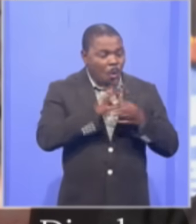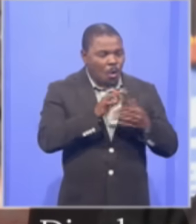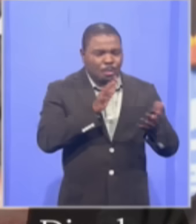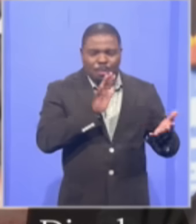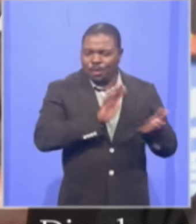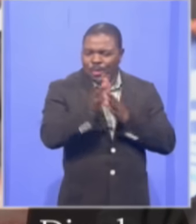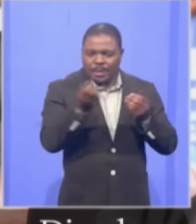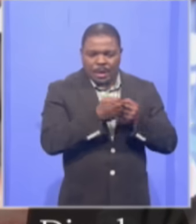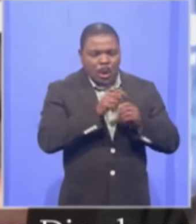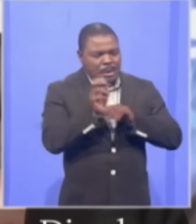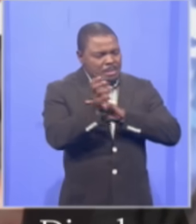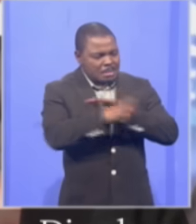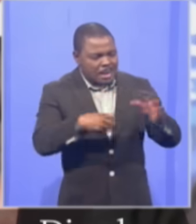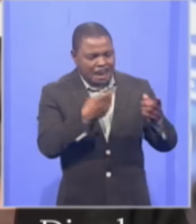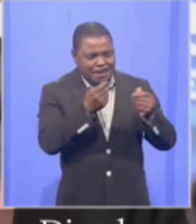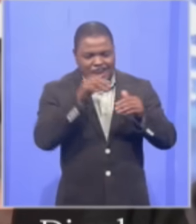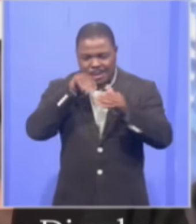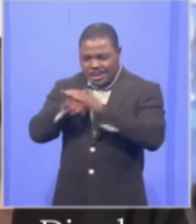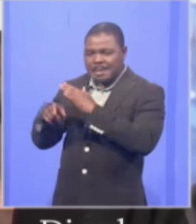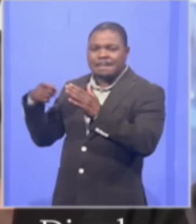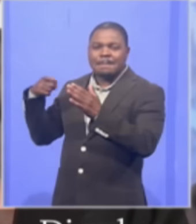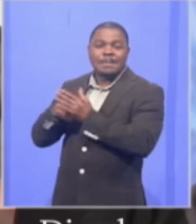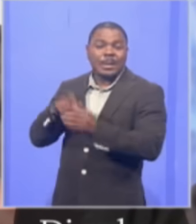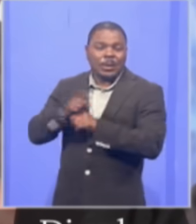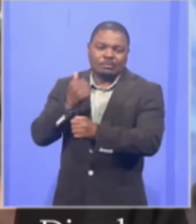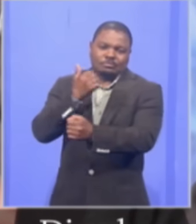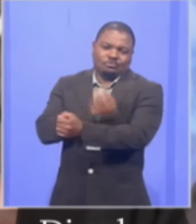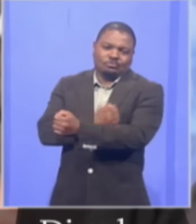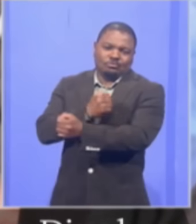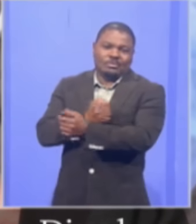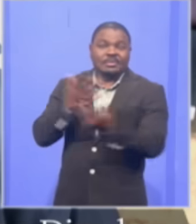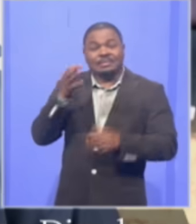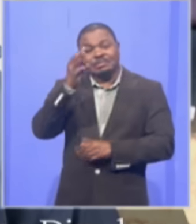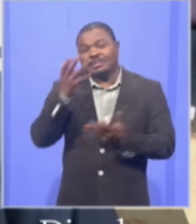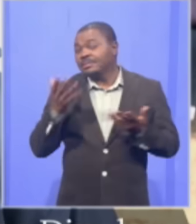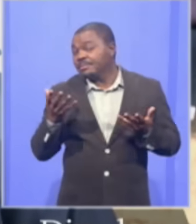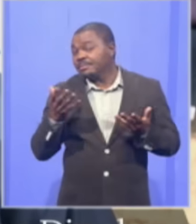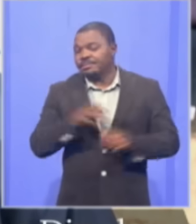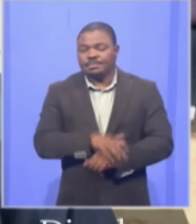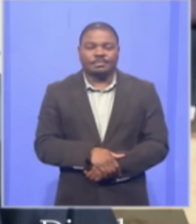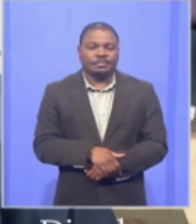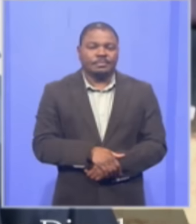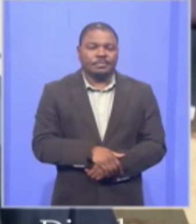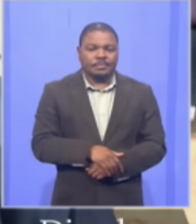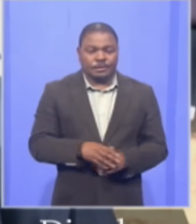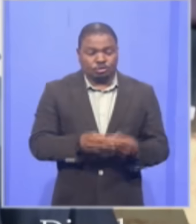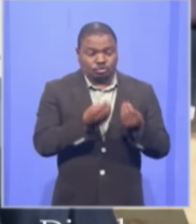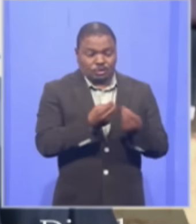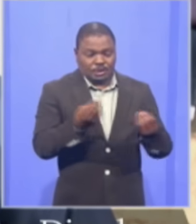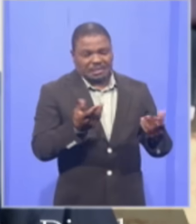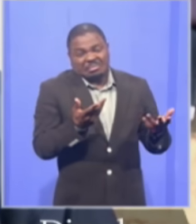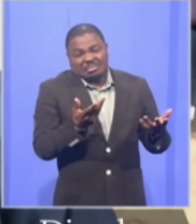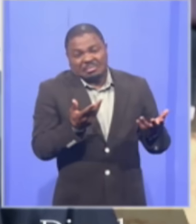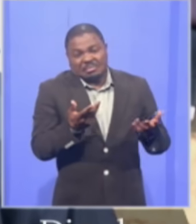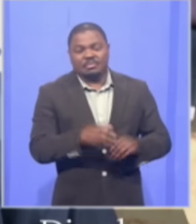ba tsaya madi bo reka tsone diritibatsi tseo tse di ba senyetsang bokamoso ba bone. Yaanong ga re tlogela bana ba rona